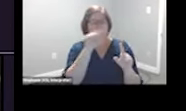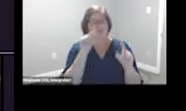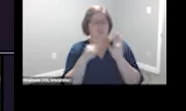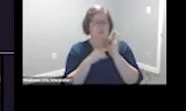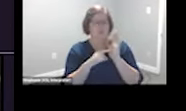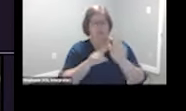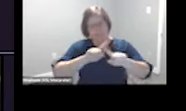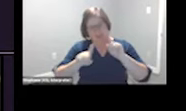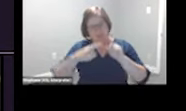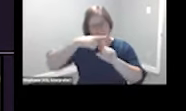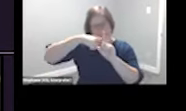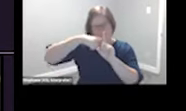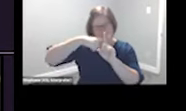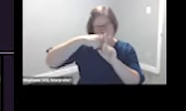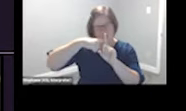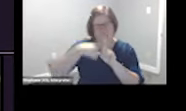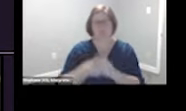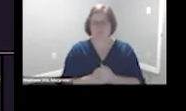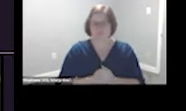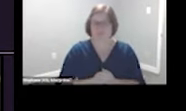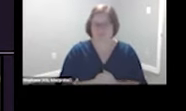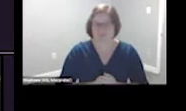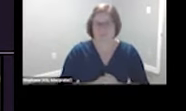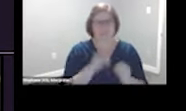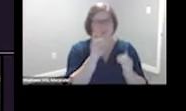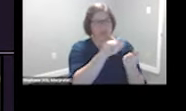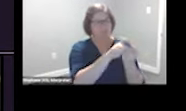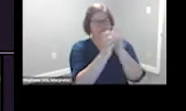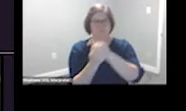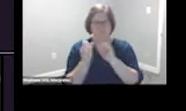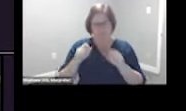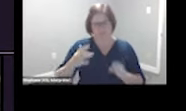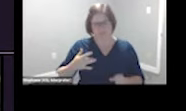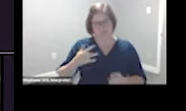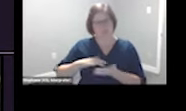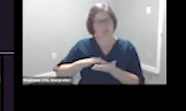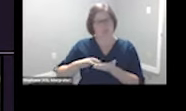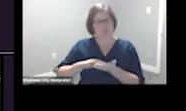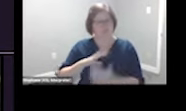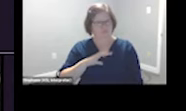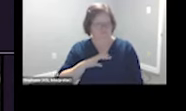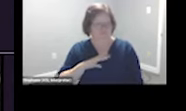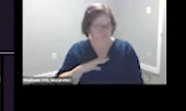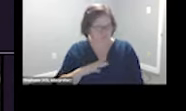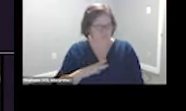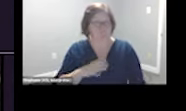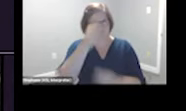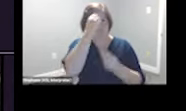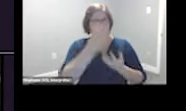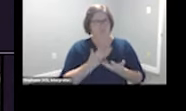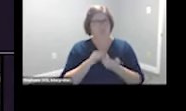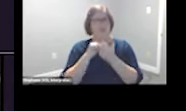differences in temperature, but we can make that this beautiful sort of bumpy map, and you can feel that all those bumps are roughly the same size. And that tells us a lot about how the universe was